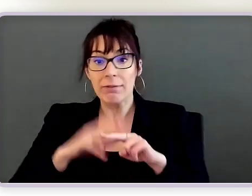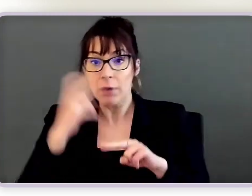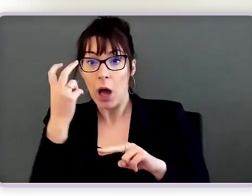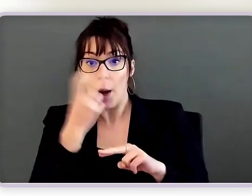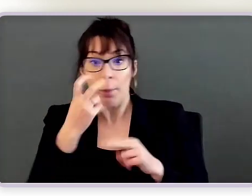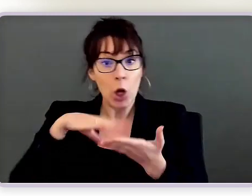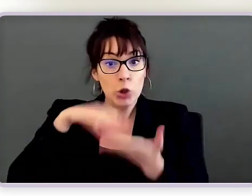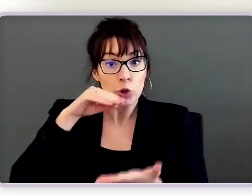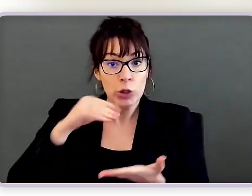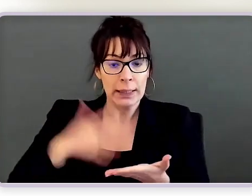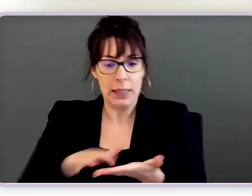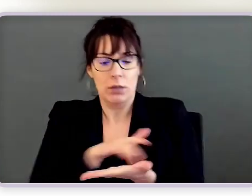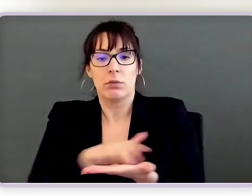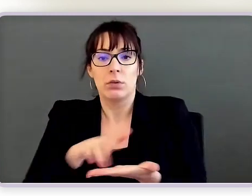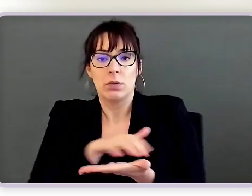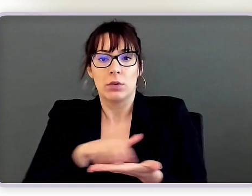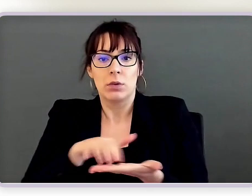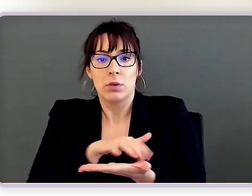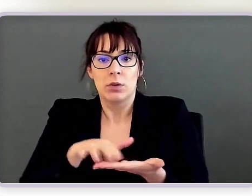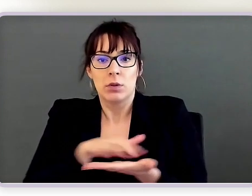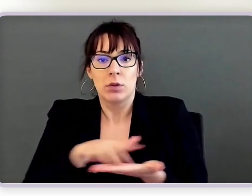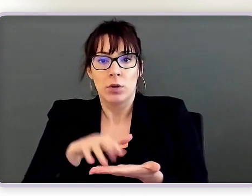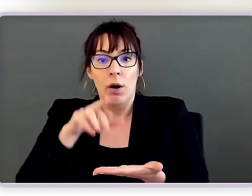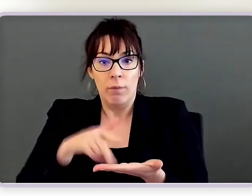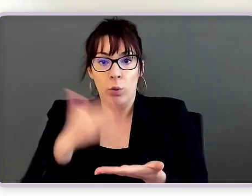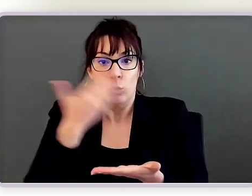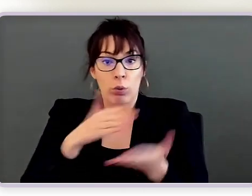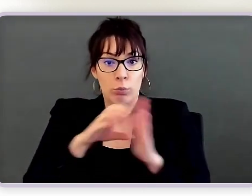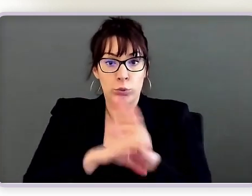computer. So they're the three types of